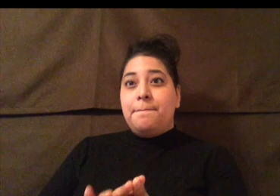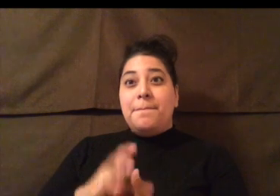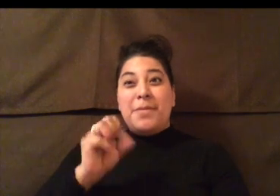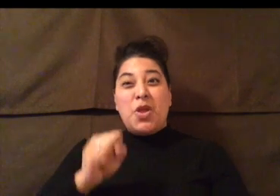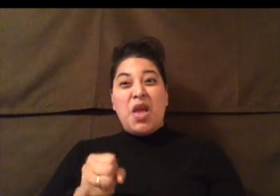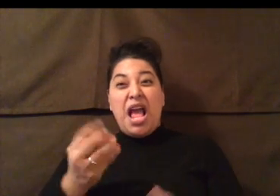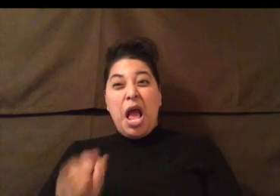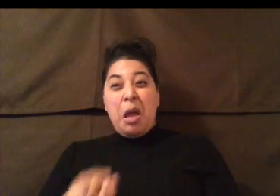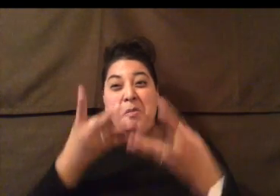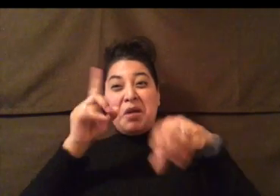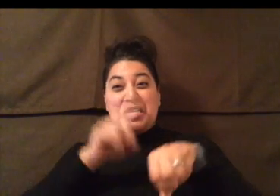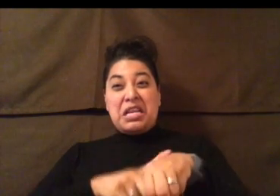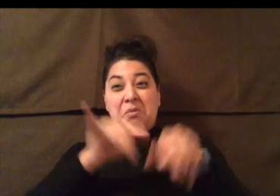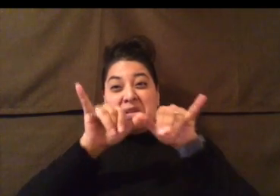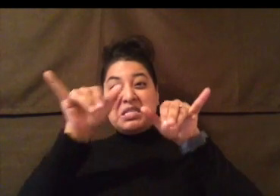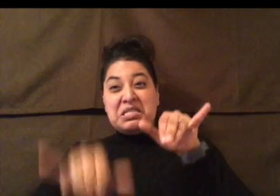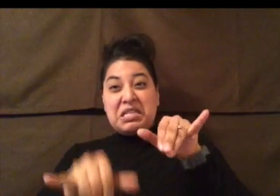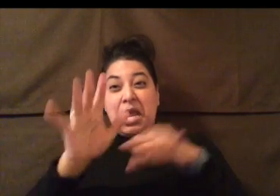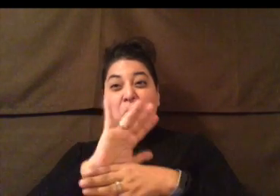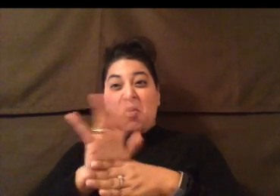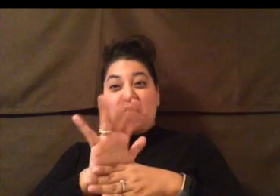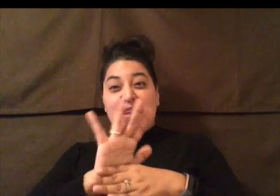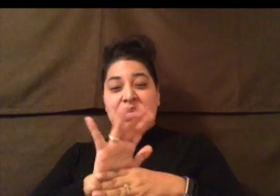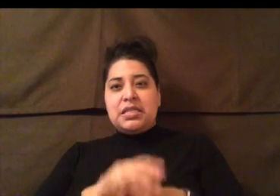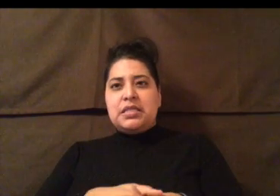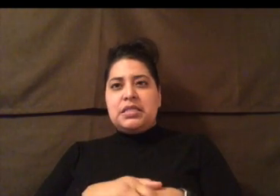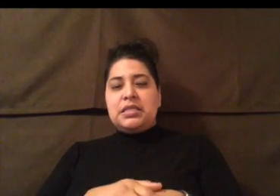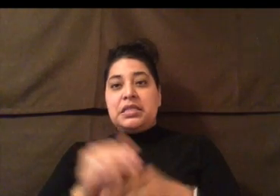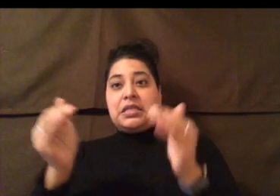40 minutes. I'm going to put that over here.